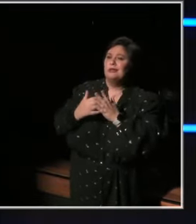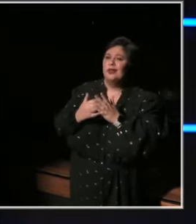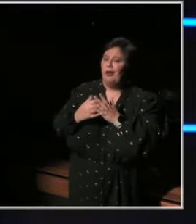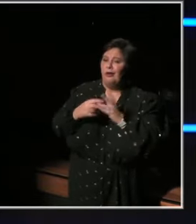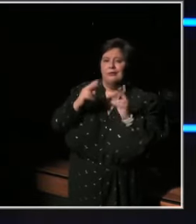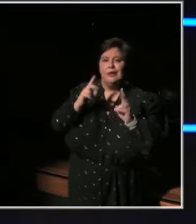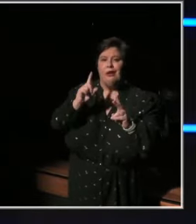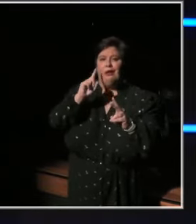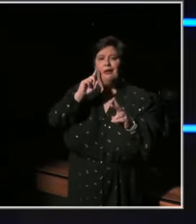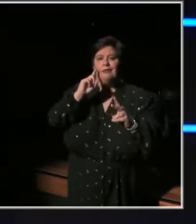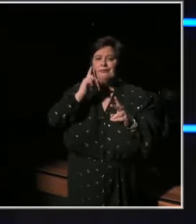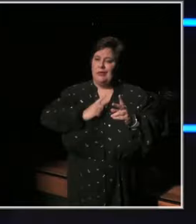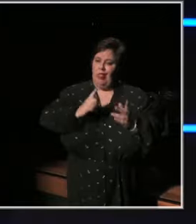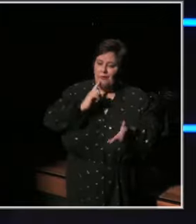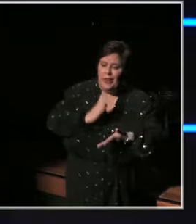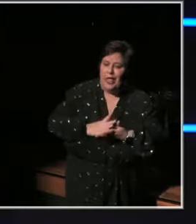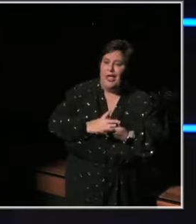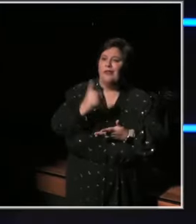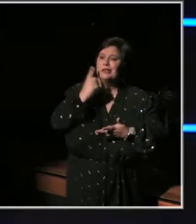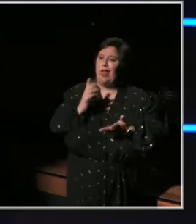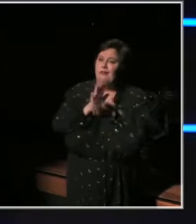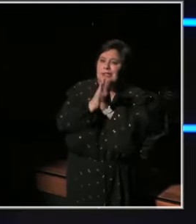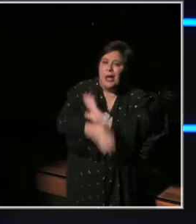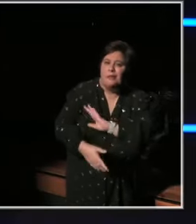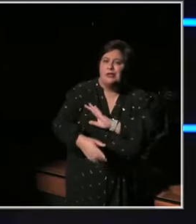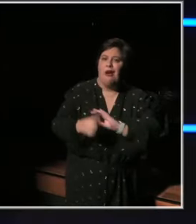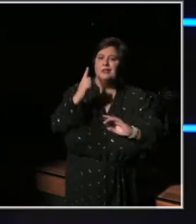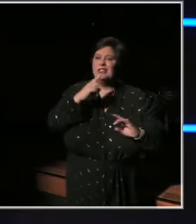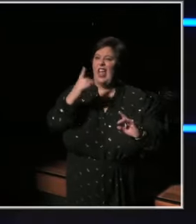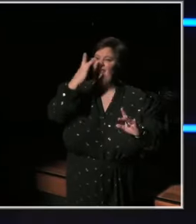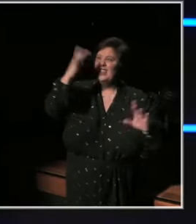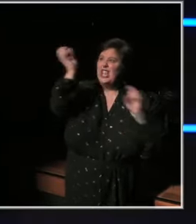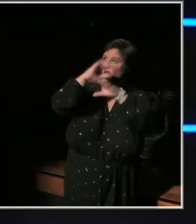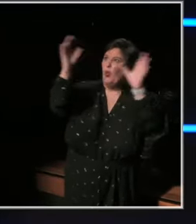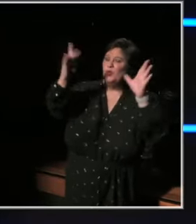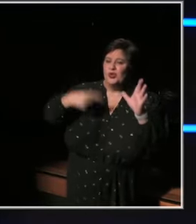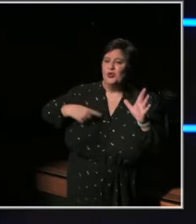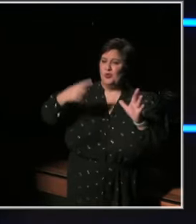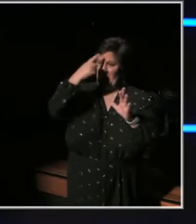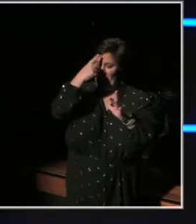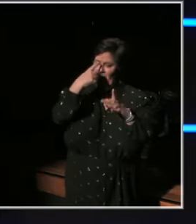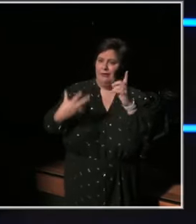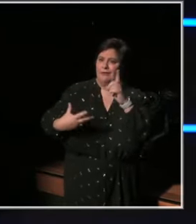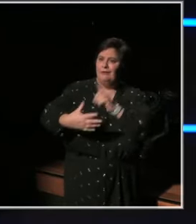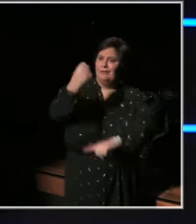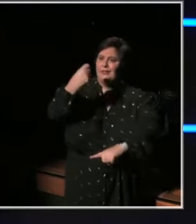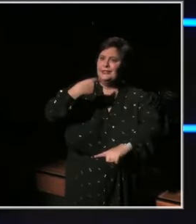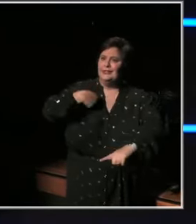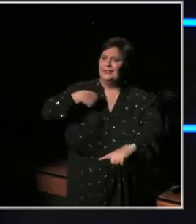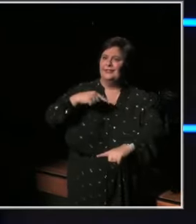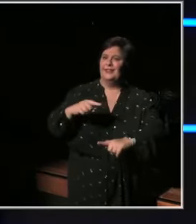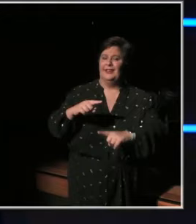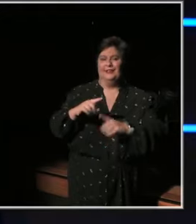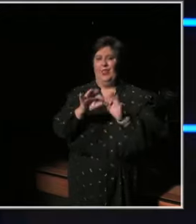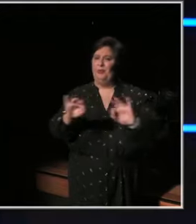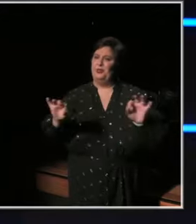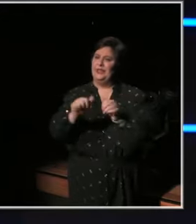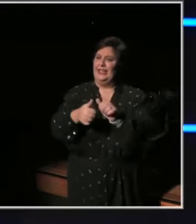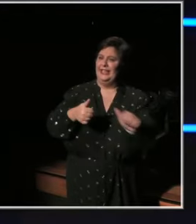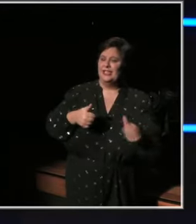self-belief, self-sabotage, and even the self-delusion it takes to make it firsthand in the industry of